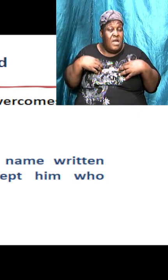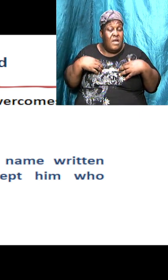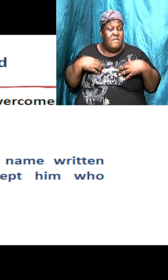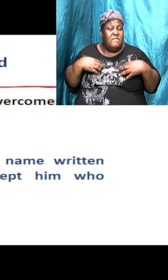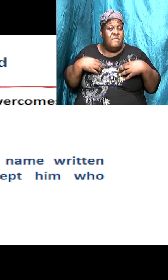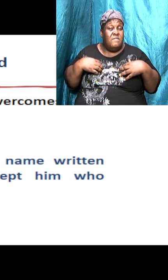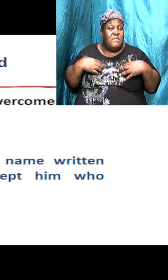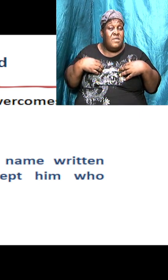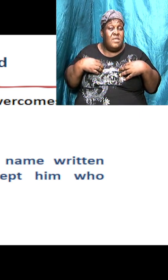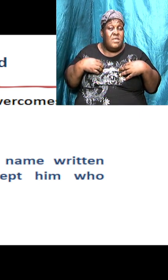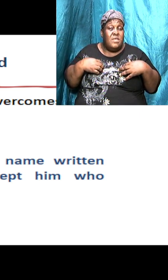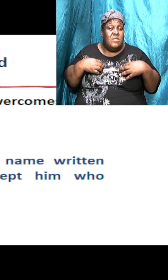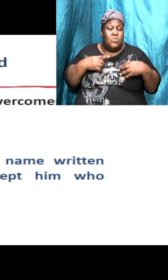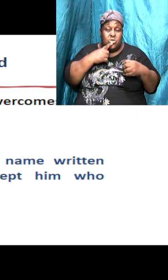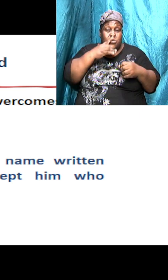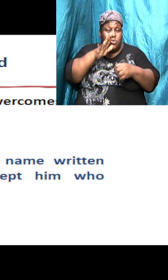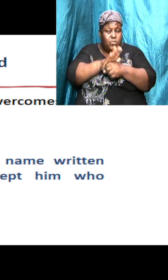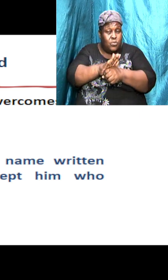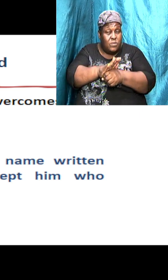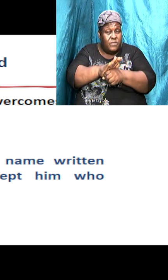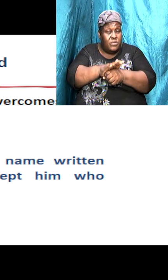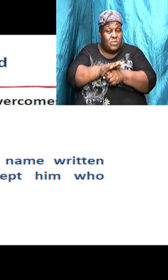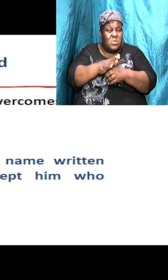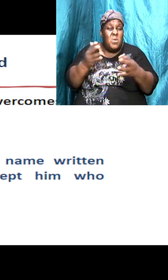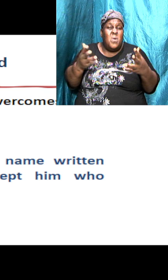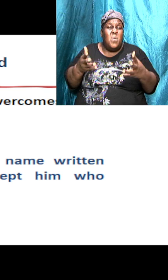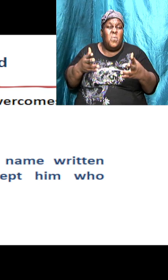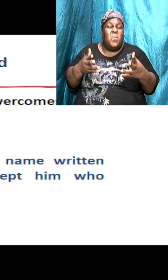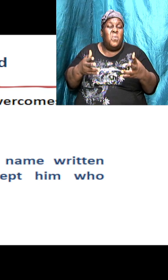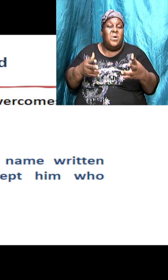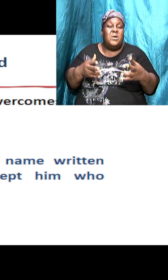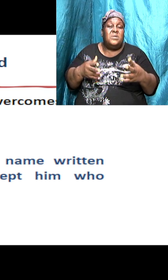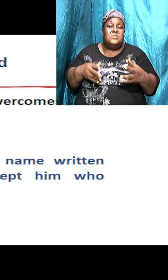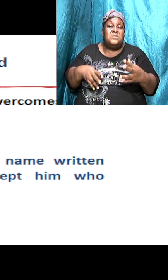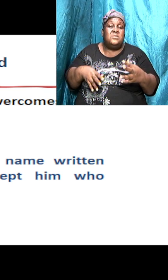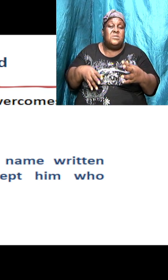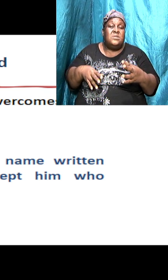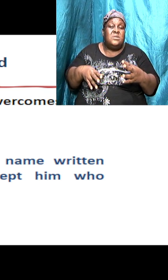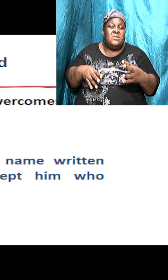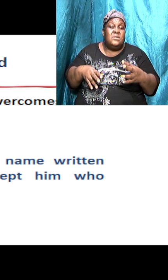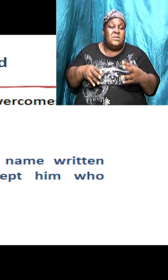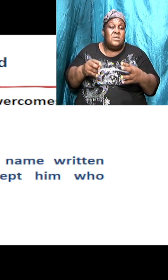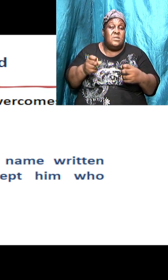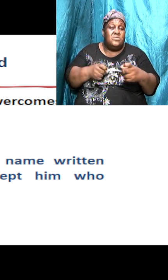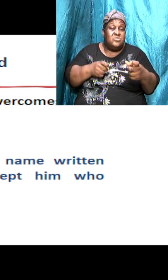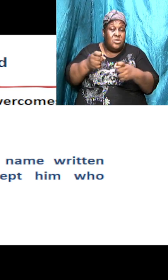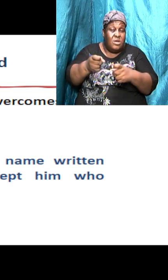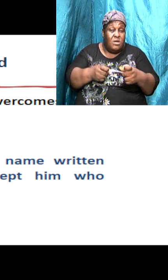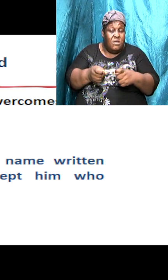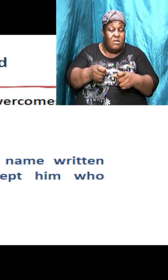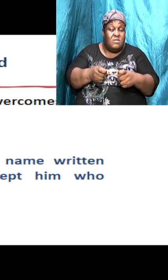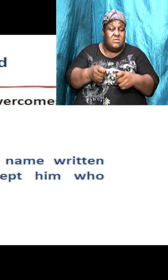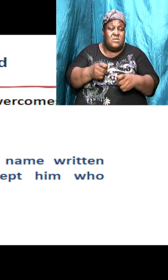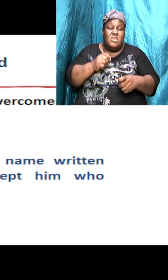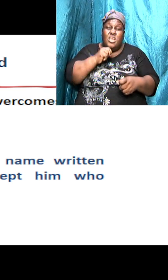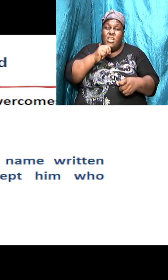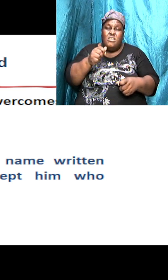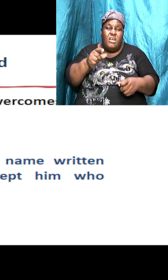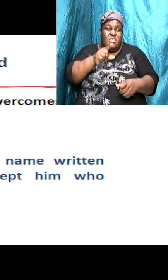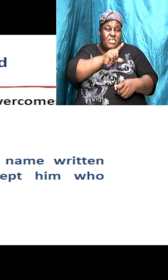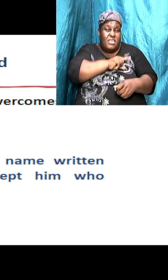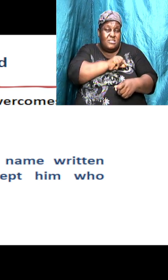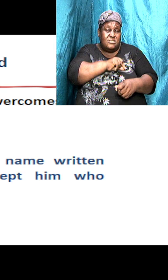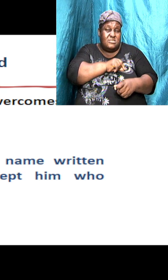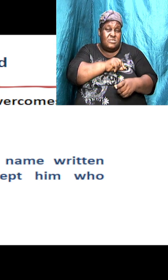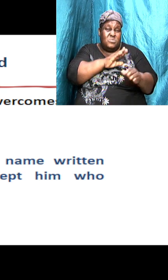it was shown, it was proven that what they were charged for, they were not guilty of, and they were acquitted of